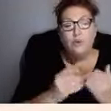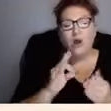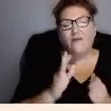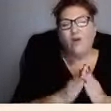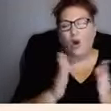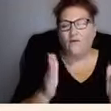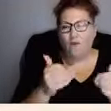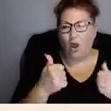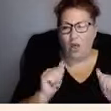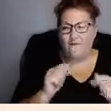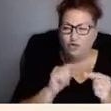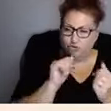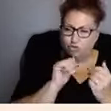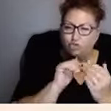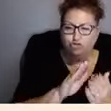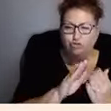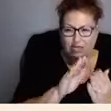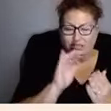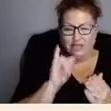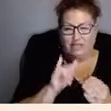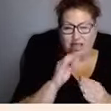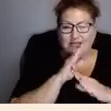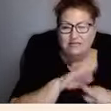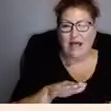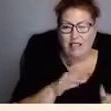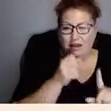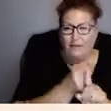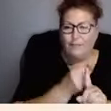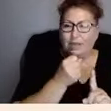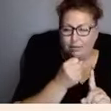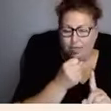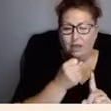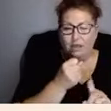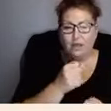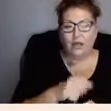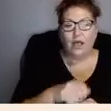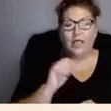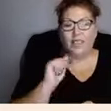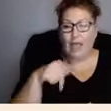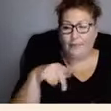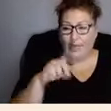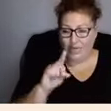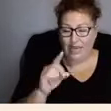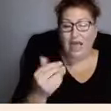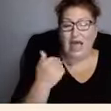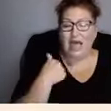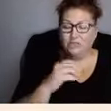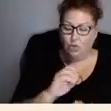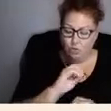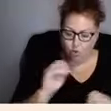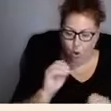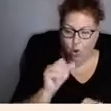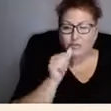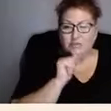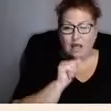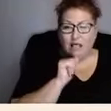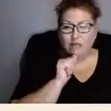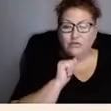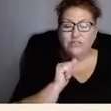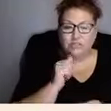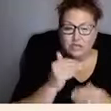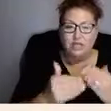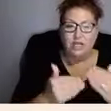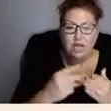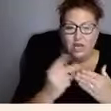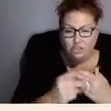to address this silent epidemic, the APD has a zero tolerance initiative. And as a part of this